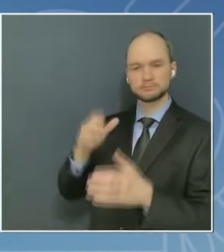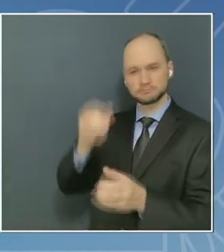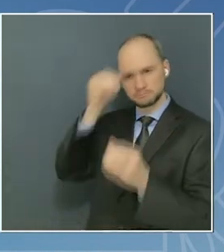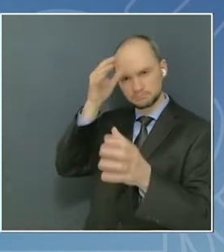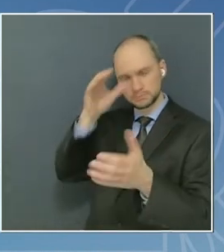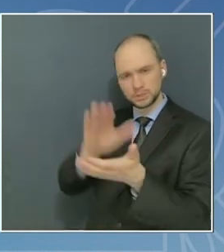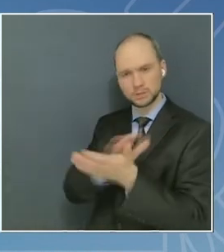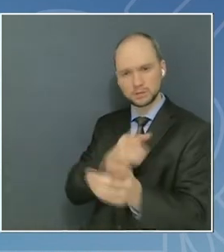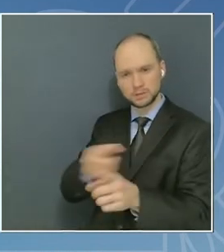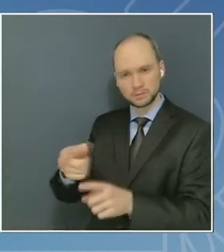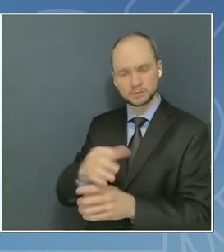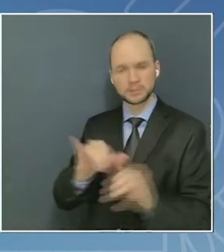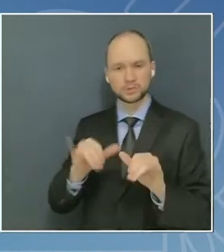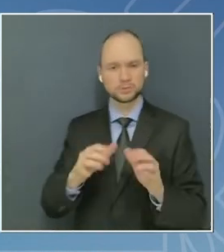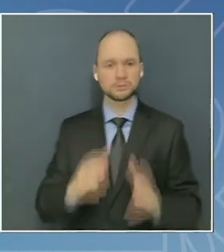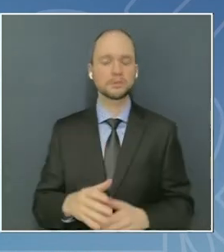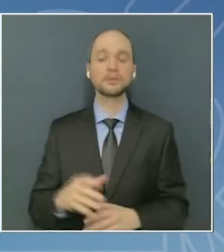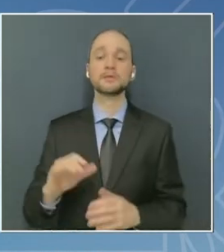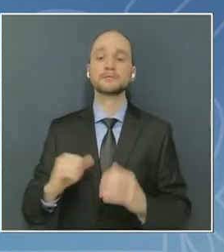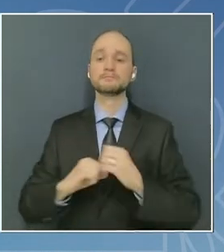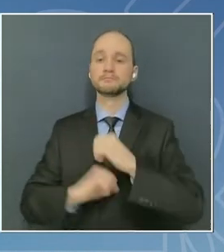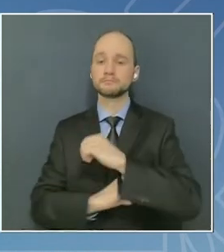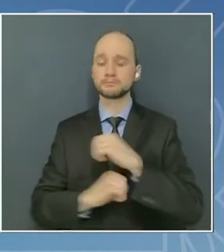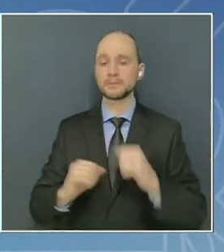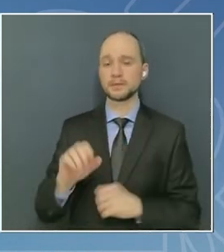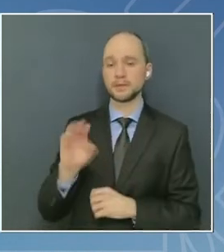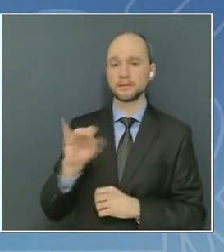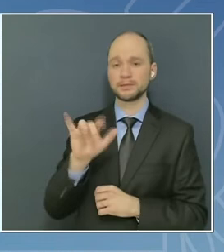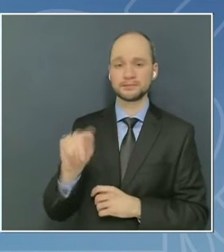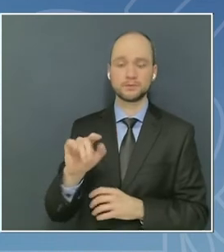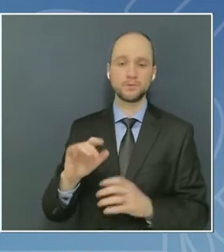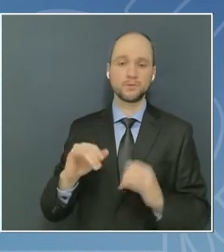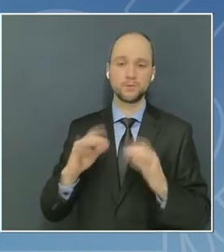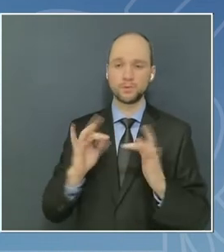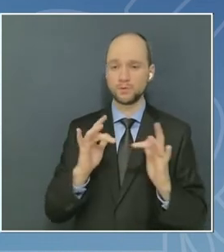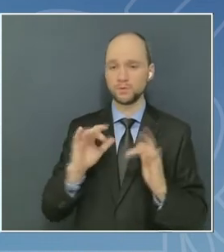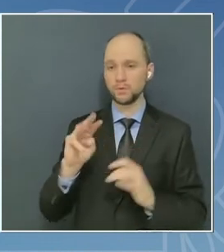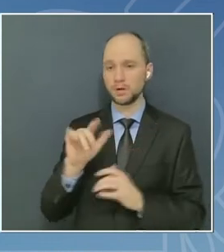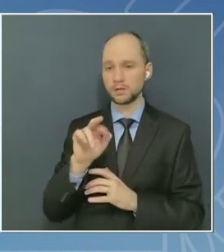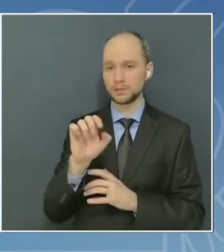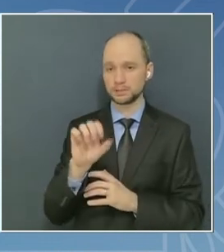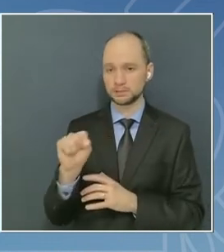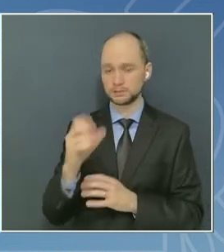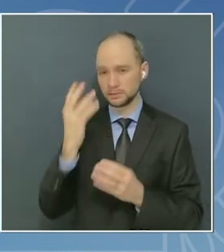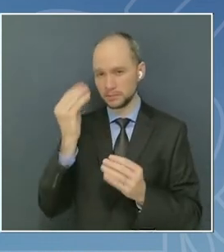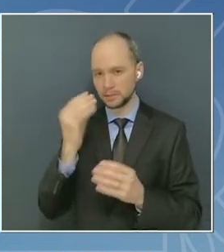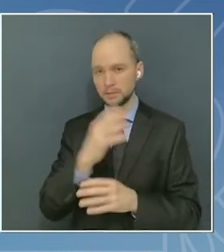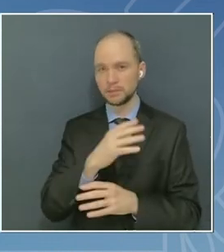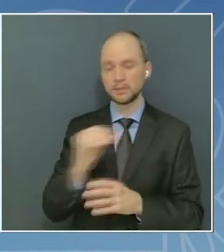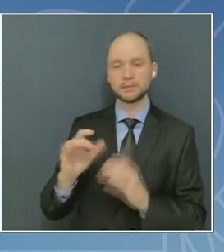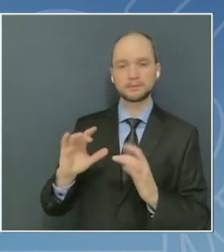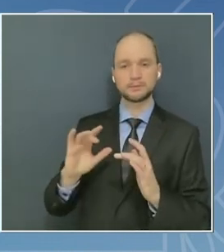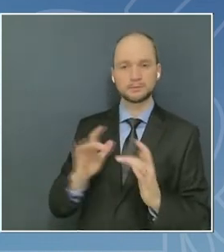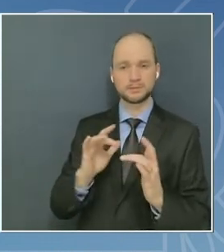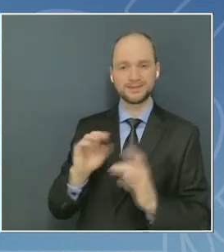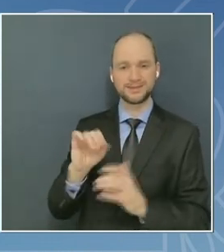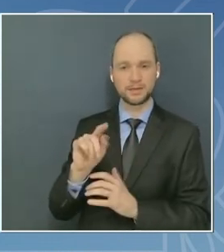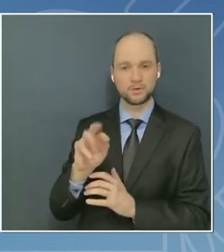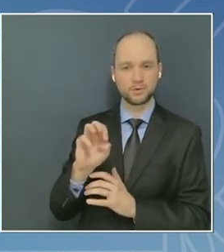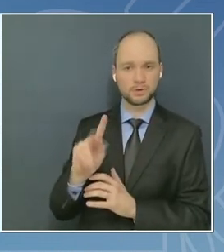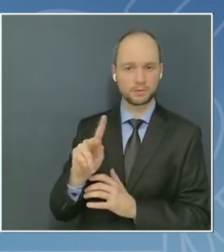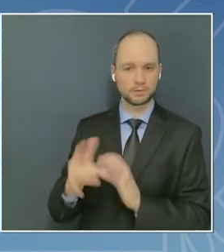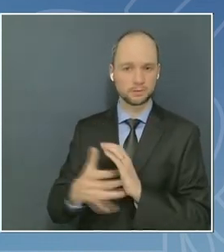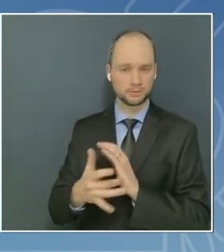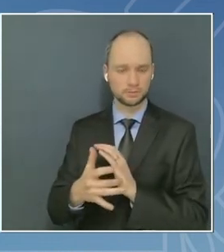MIT's Wireless Information and Network Sciences Laboratory. Dr. Nguyen, can you share with us a little of your